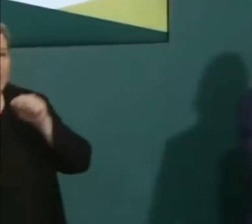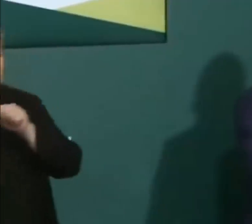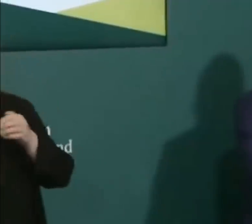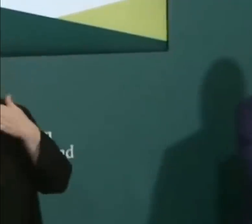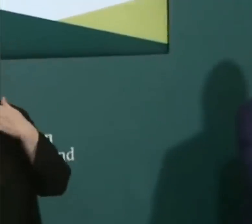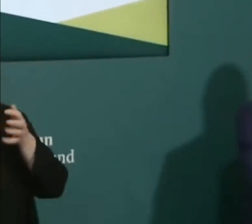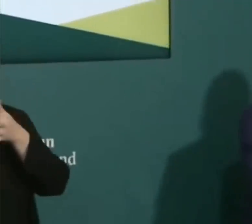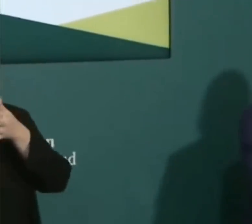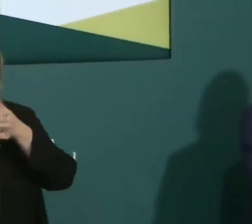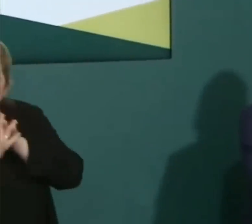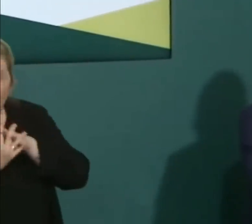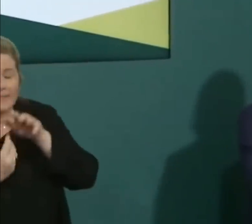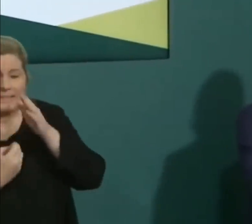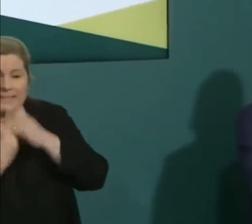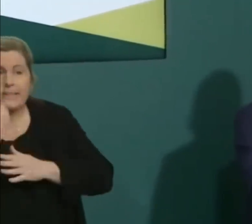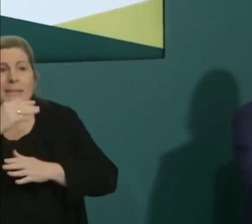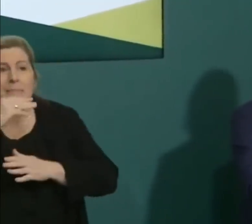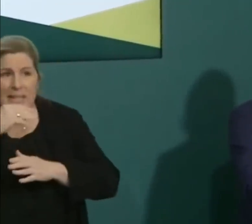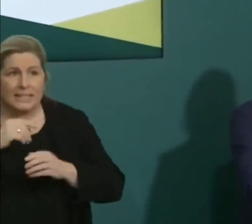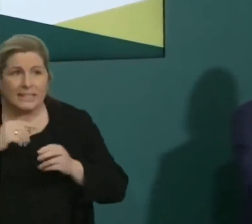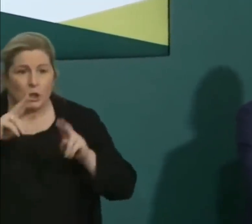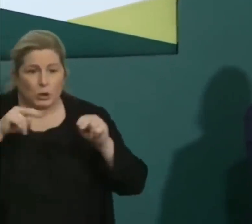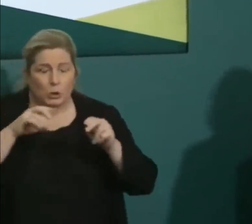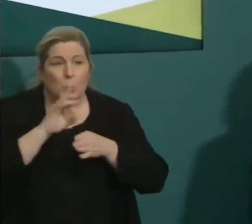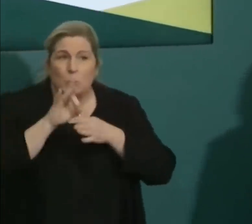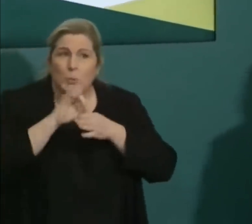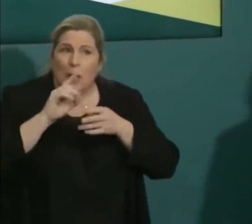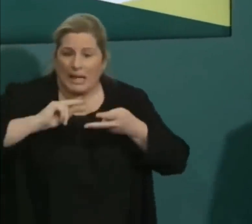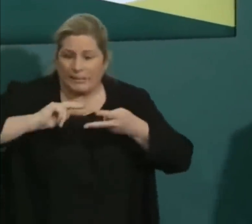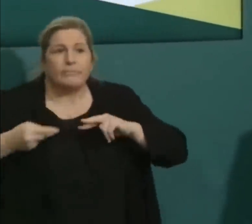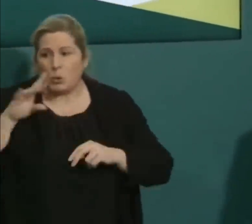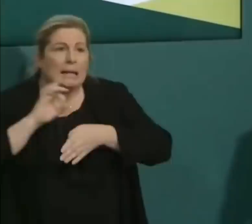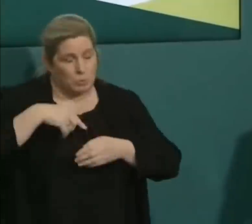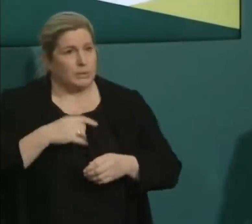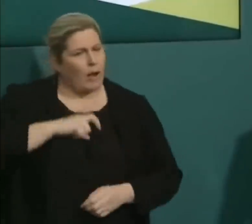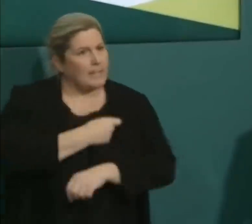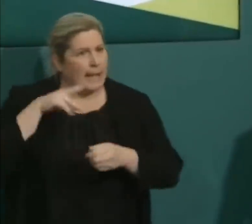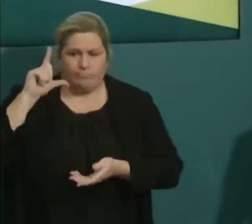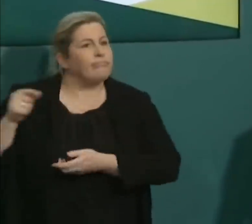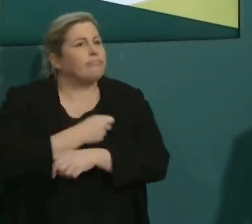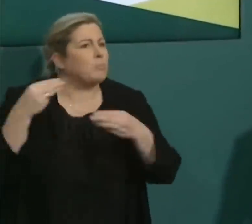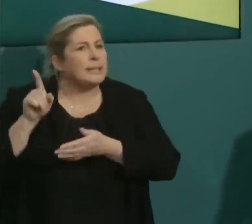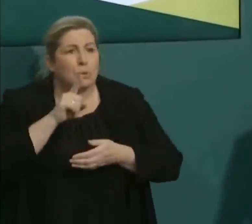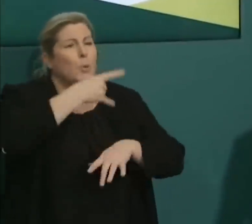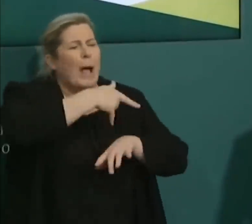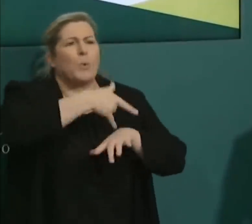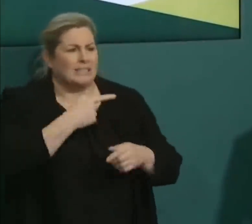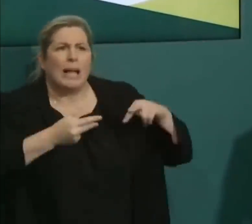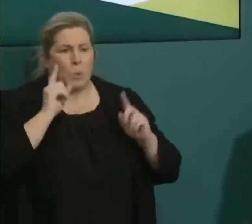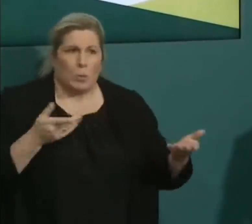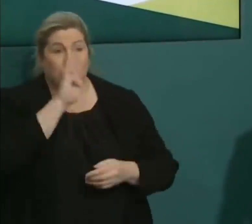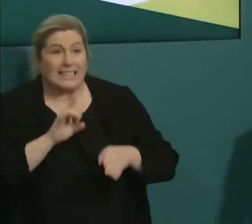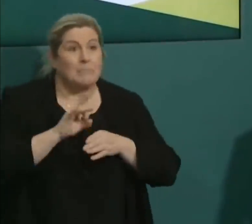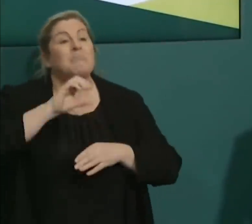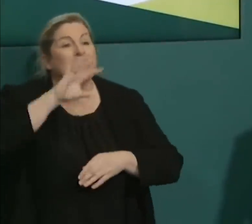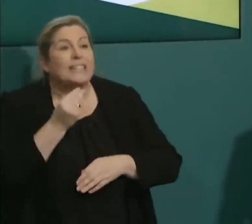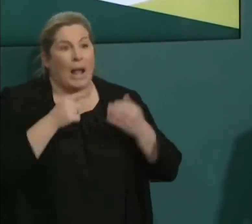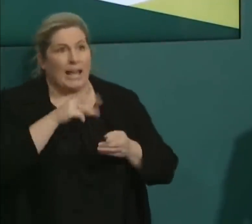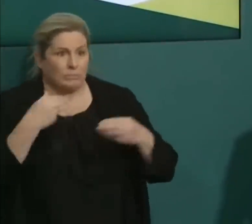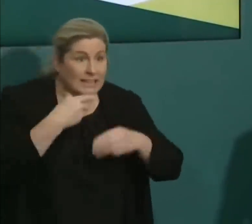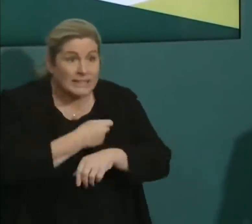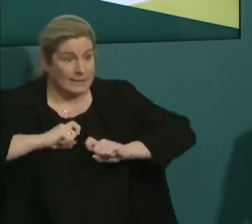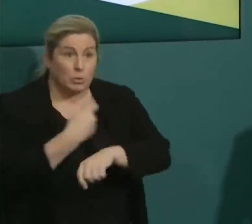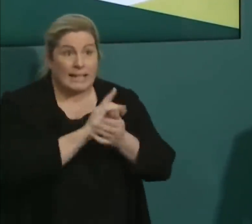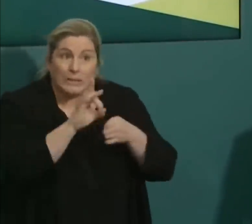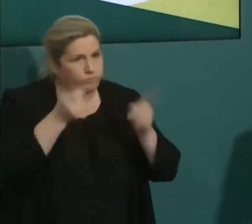So the UK variant, we now are confident that the... And then we have the health minister going on about the